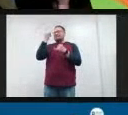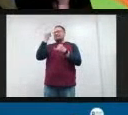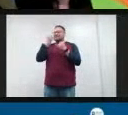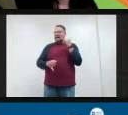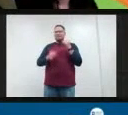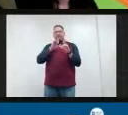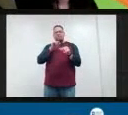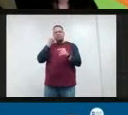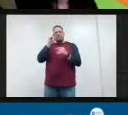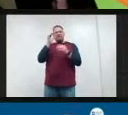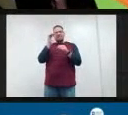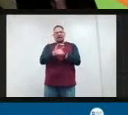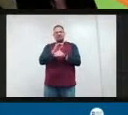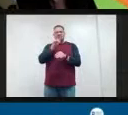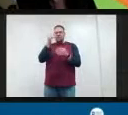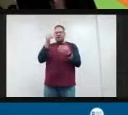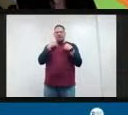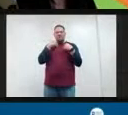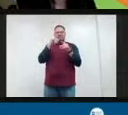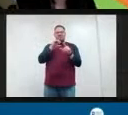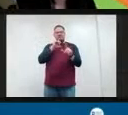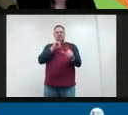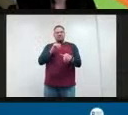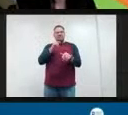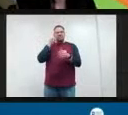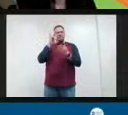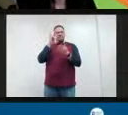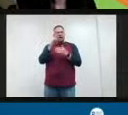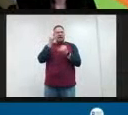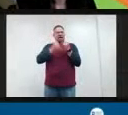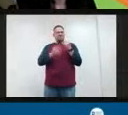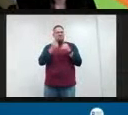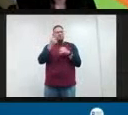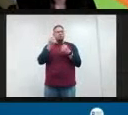the night. I don't even have a comment on our last one. So